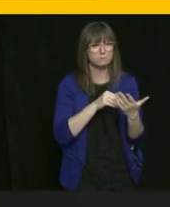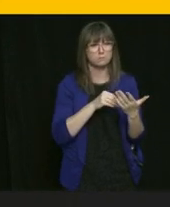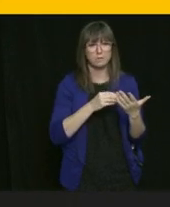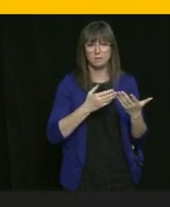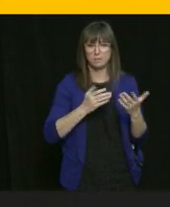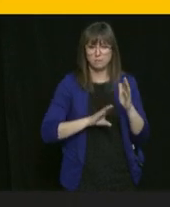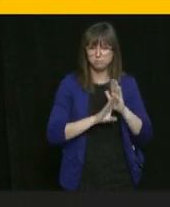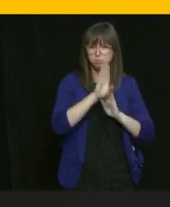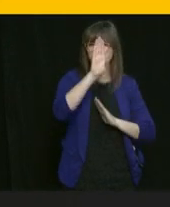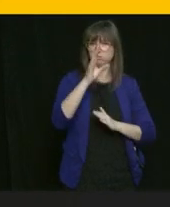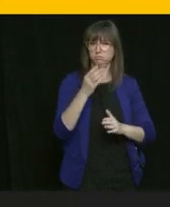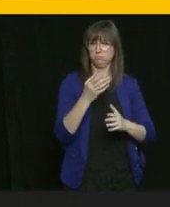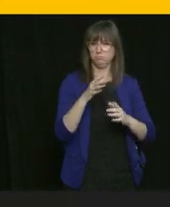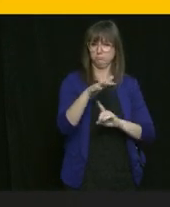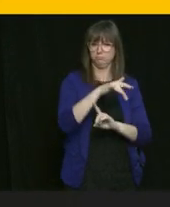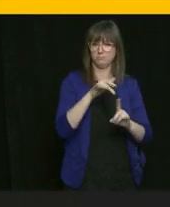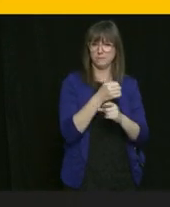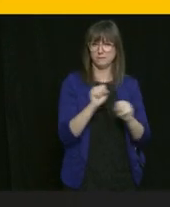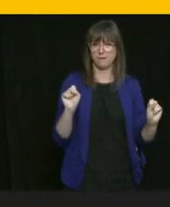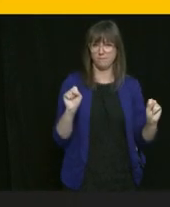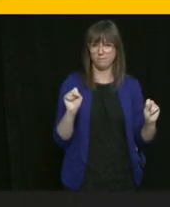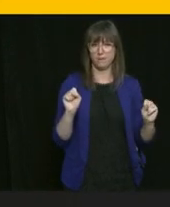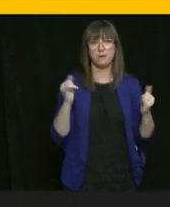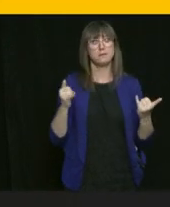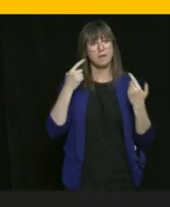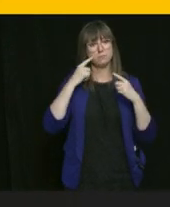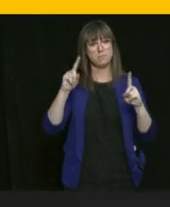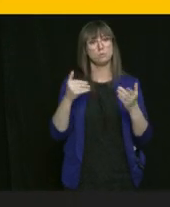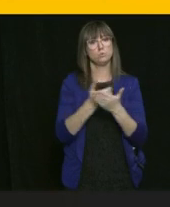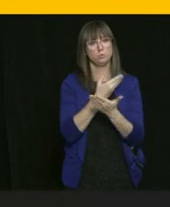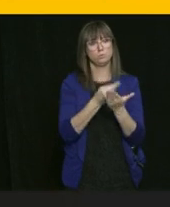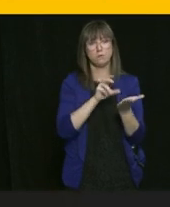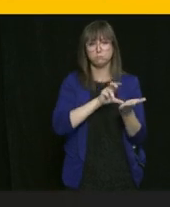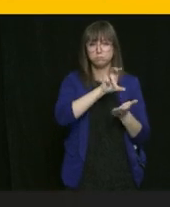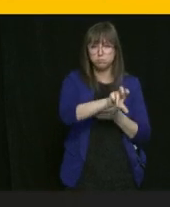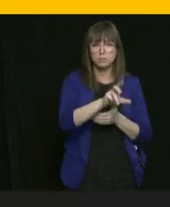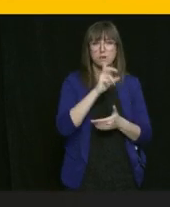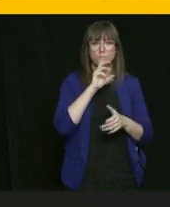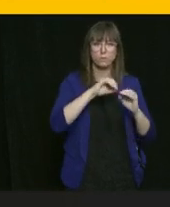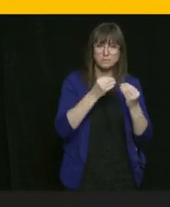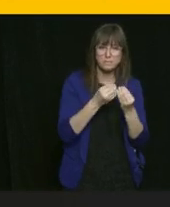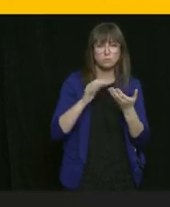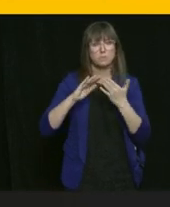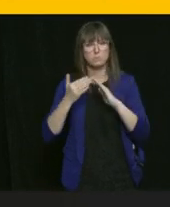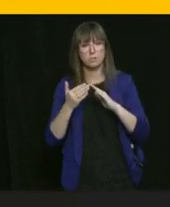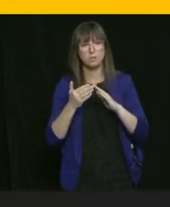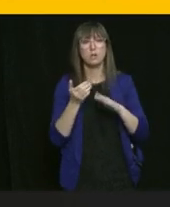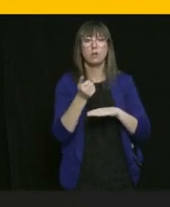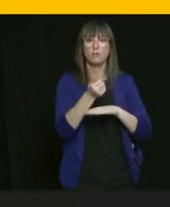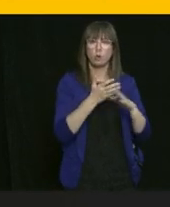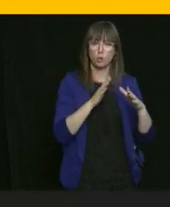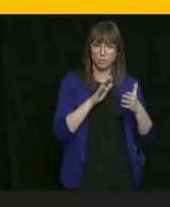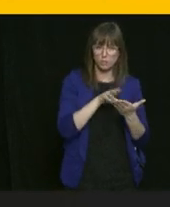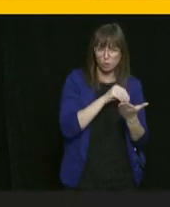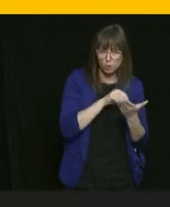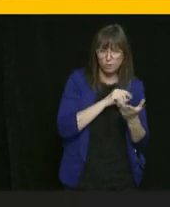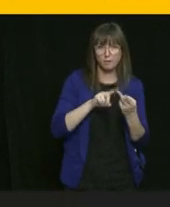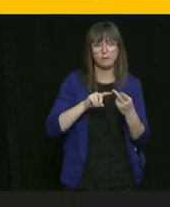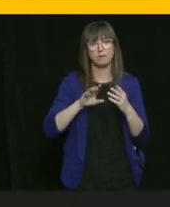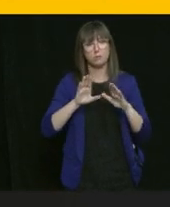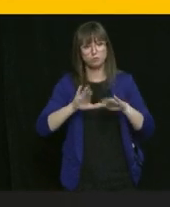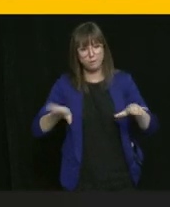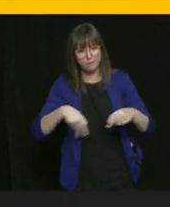environment. This is why we're announcing new funding for communities and organizations from early learning and childcare to post-secondary as